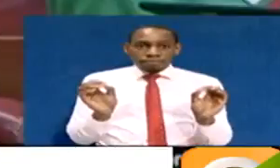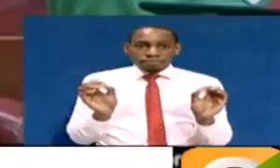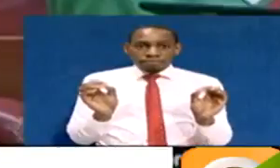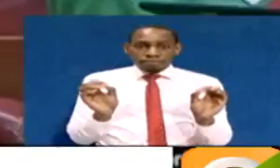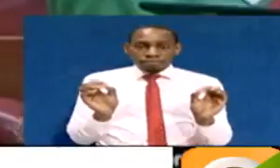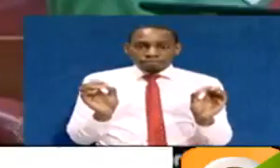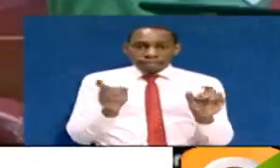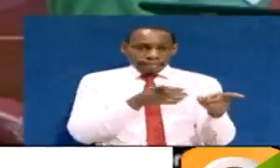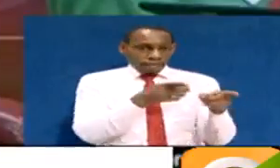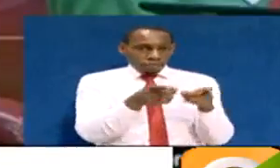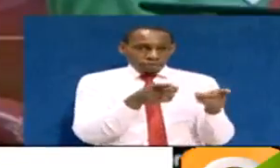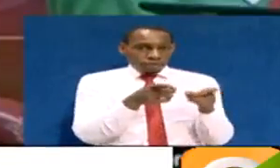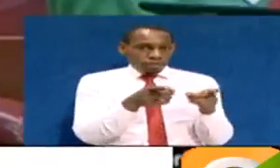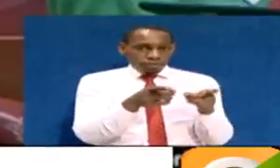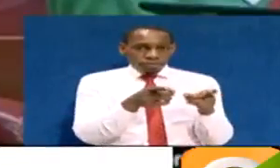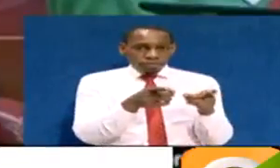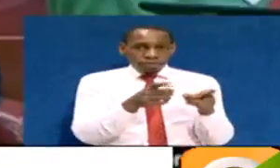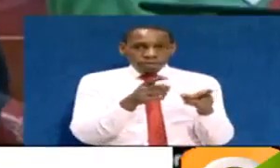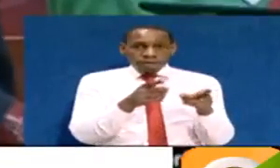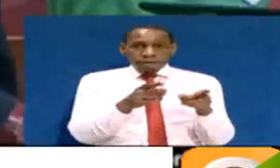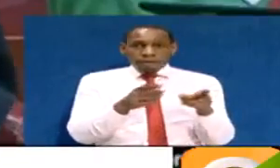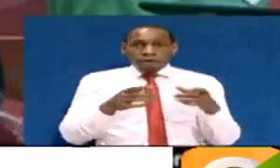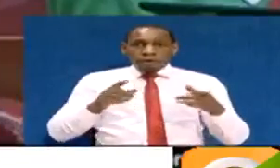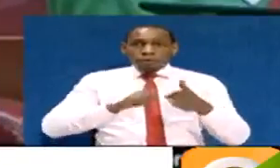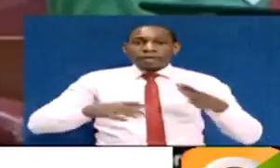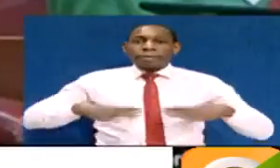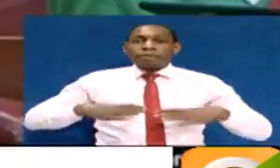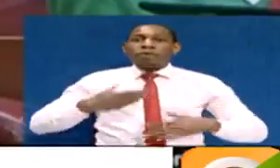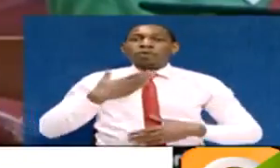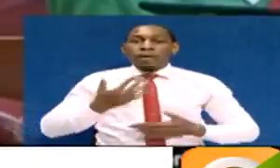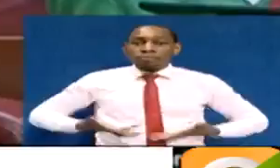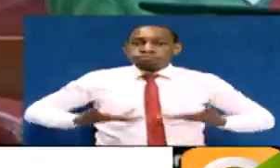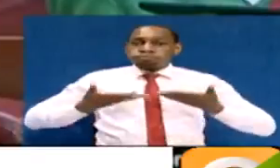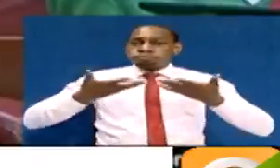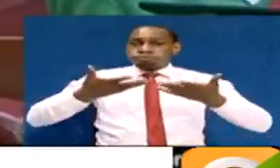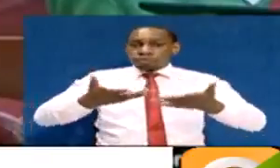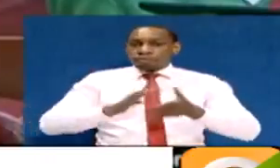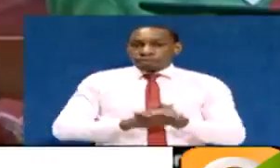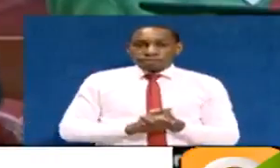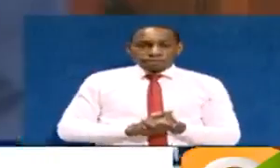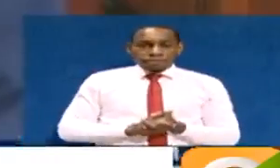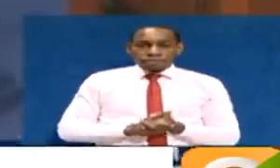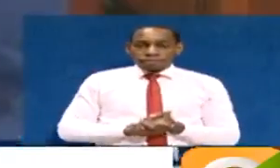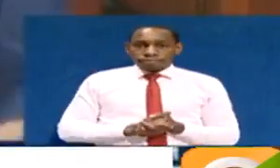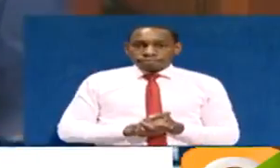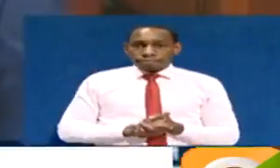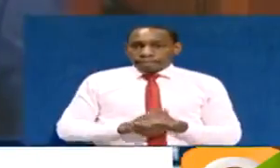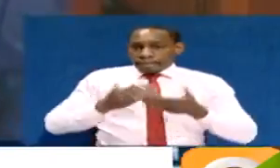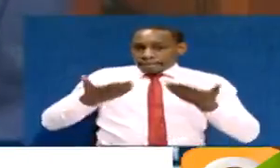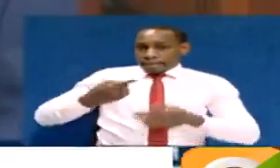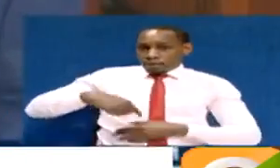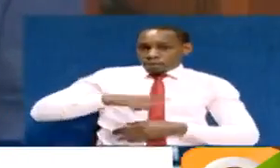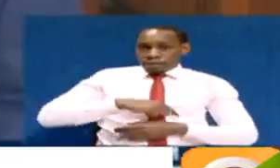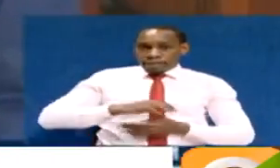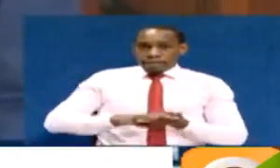the tenor of what Wajiko intended to say. They don't go to the root. How will we